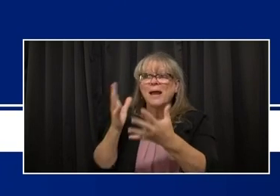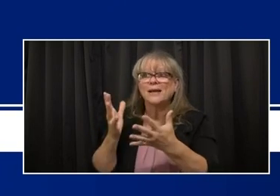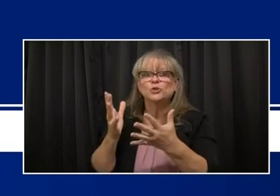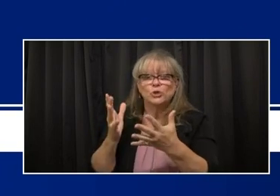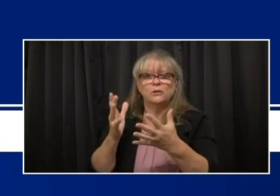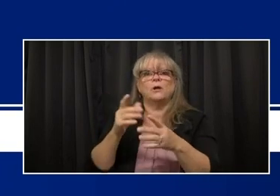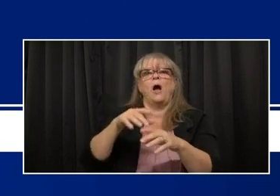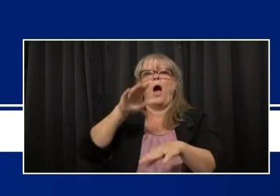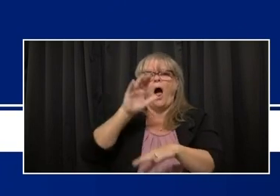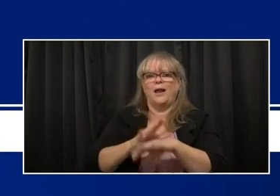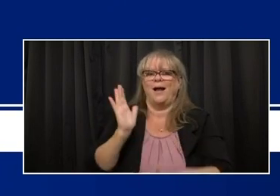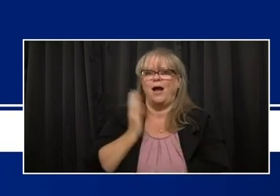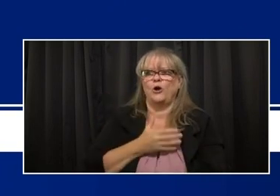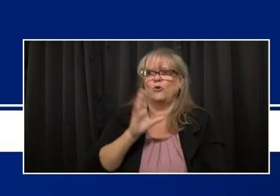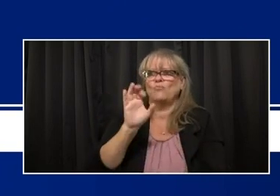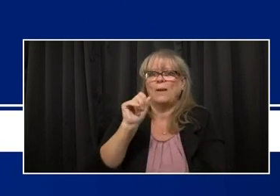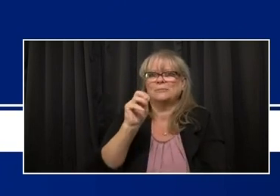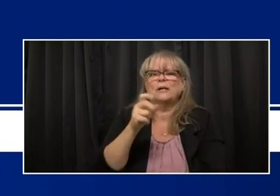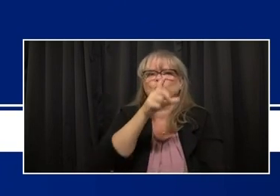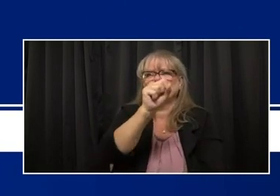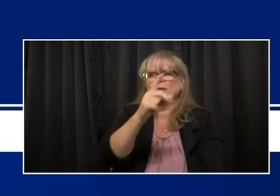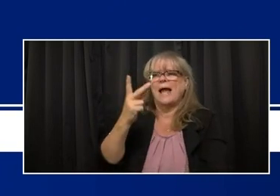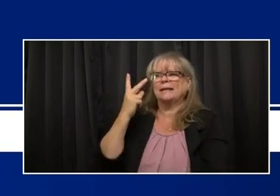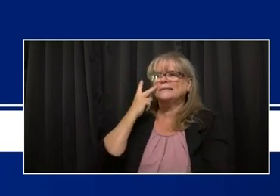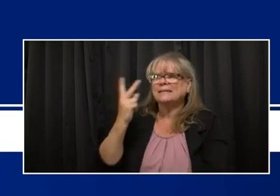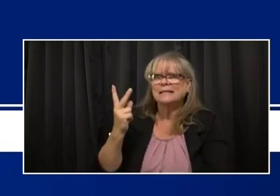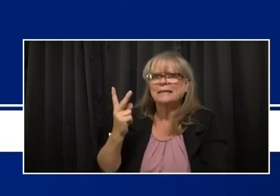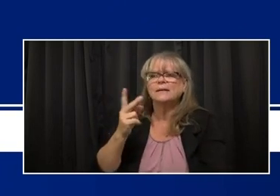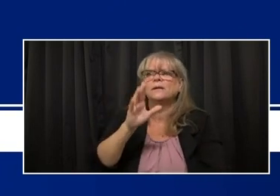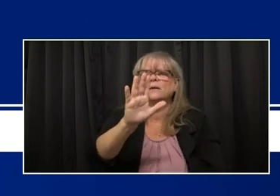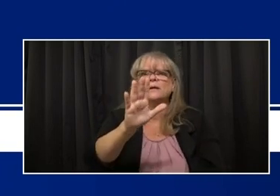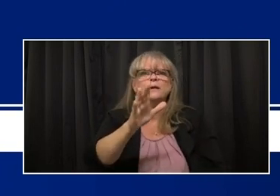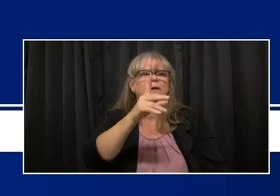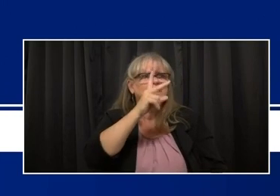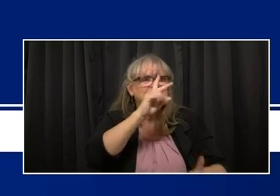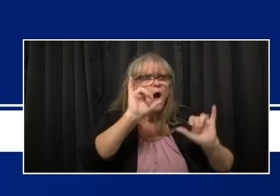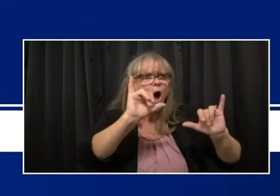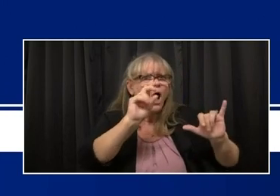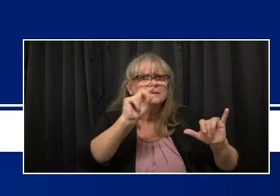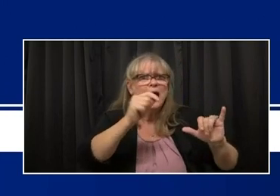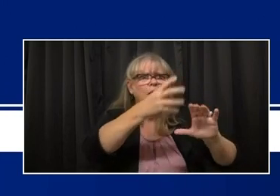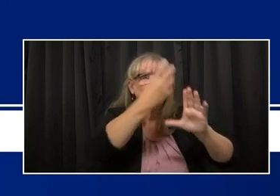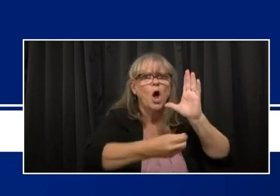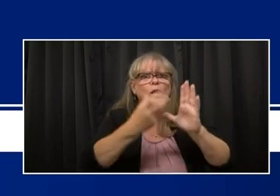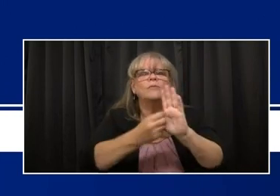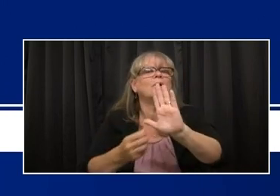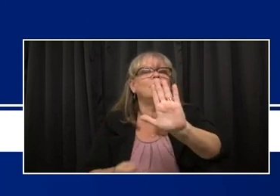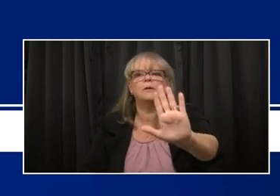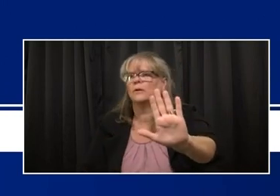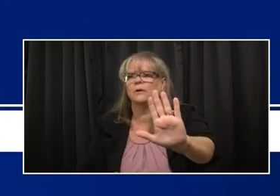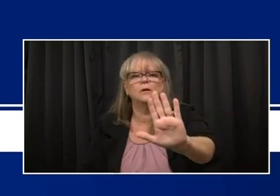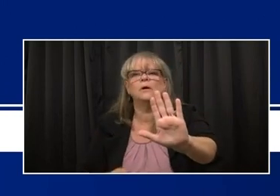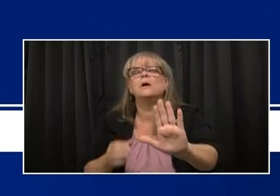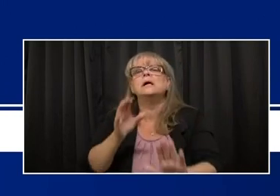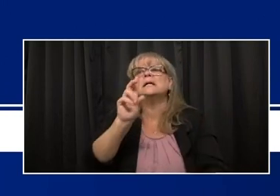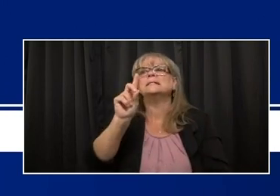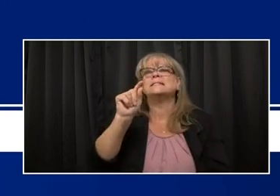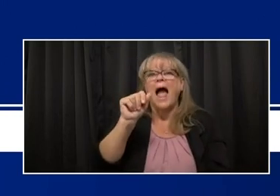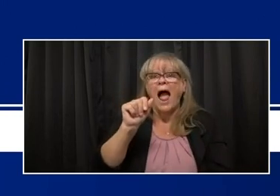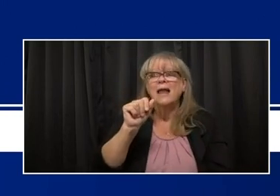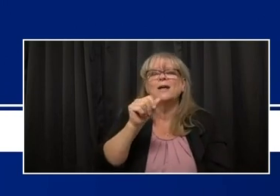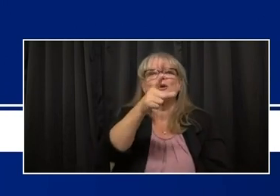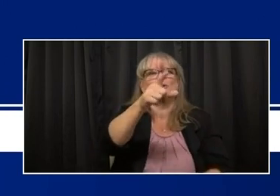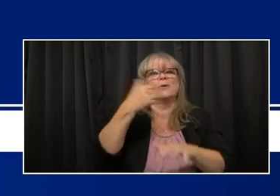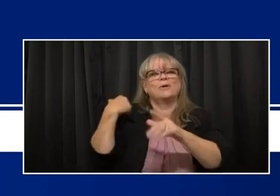not see that there's missing data. We've not removed data elements from our website. So the data that you're used to seeing will continue to be on